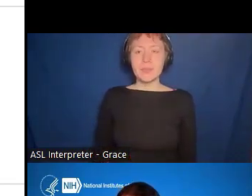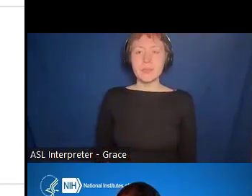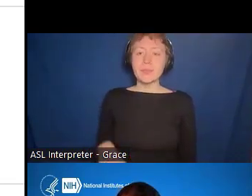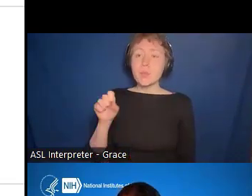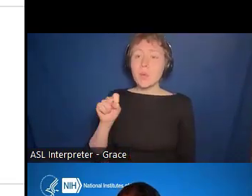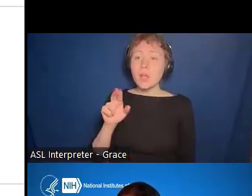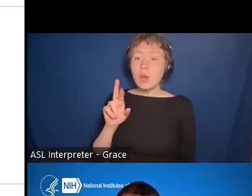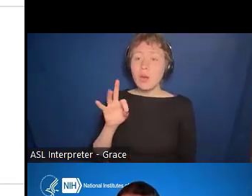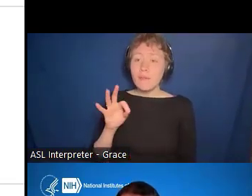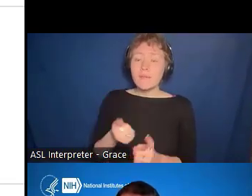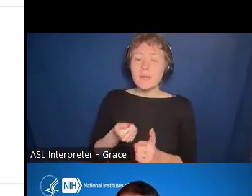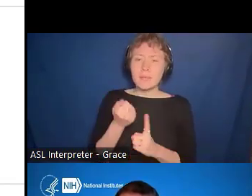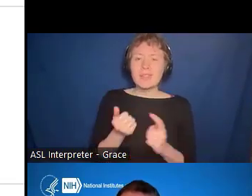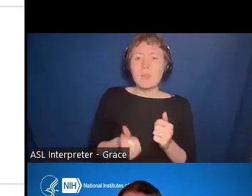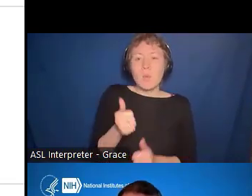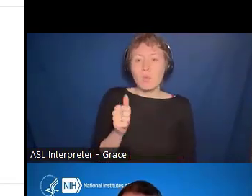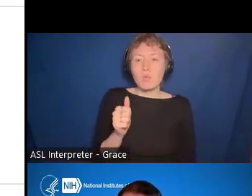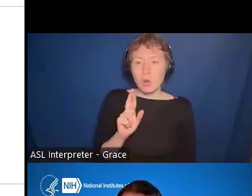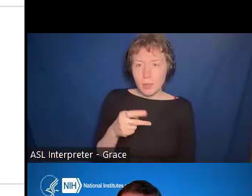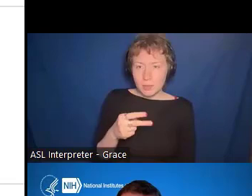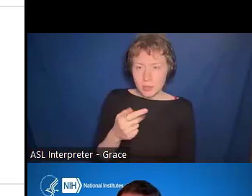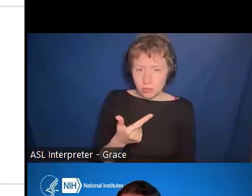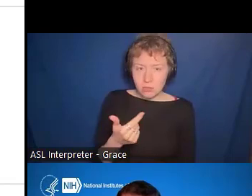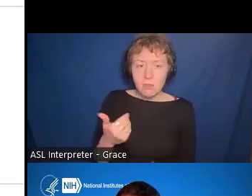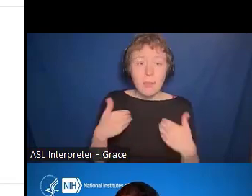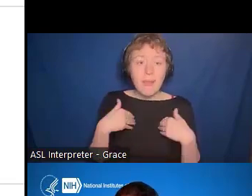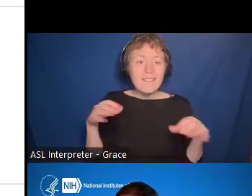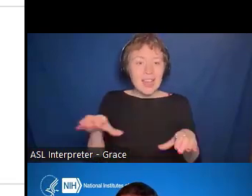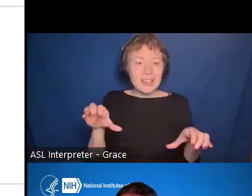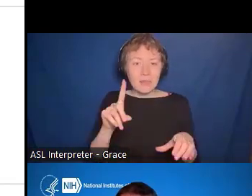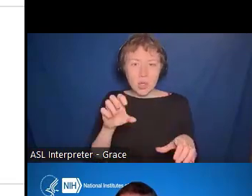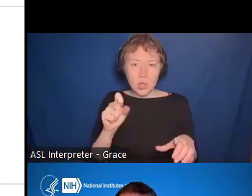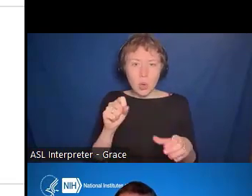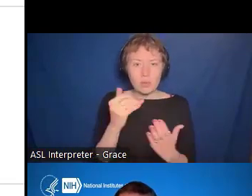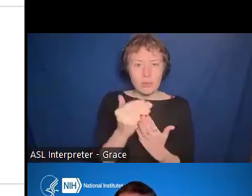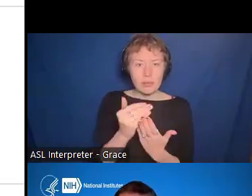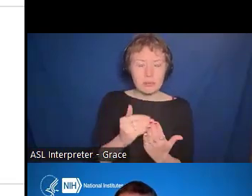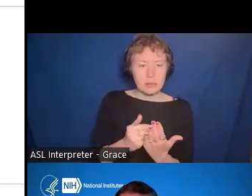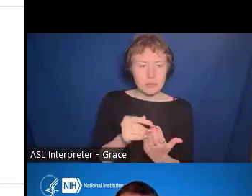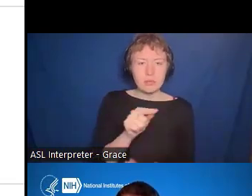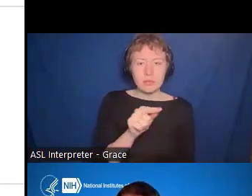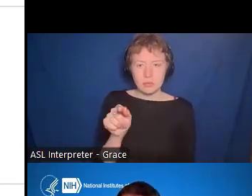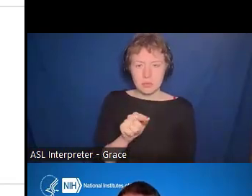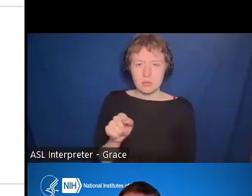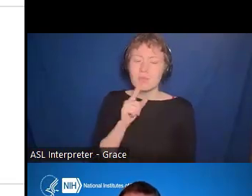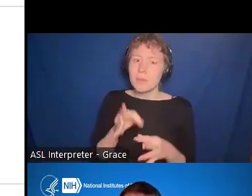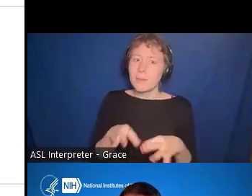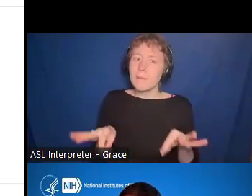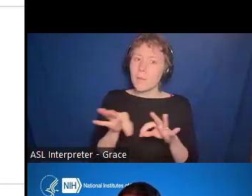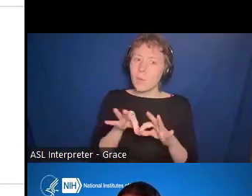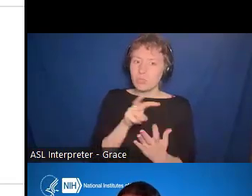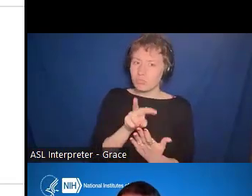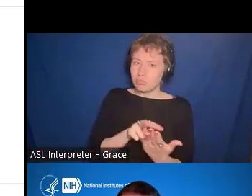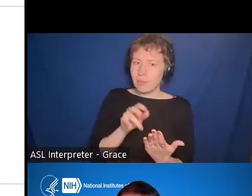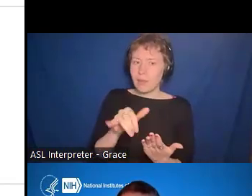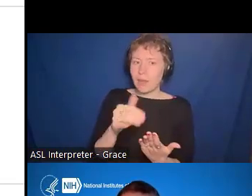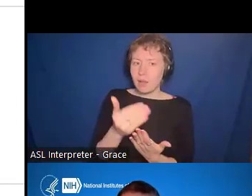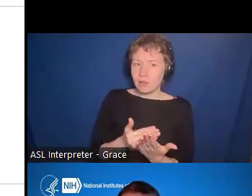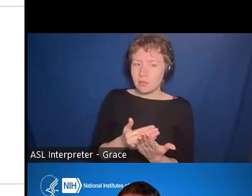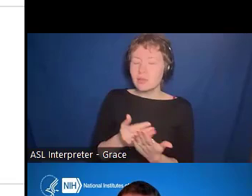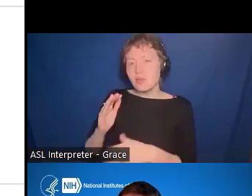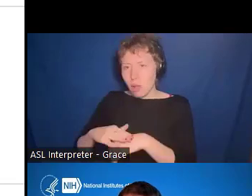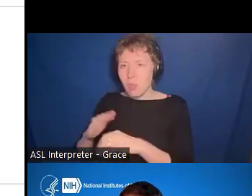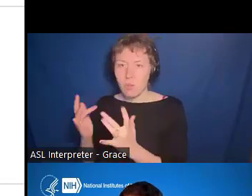affects most RPGs. We have the activity codes listed here. So it's very important to look at this list. It's on the intranet site